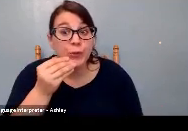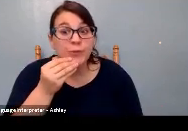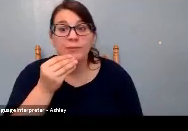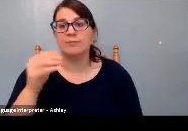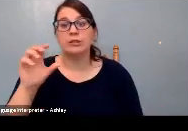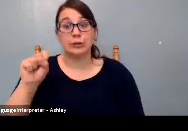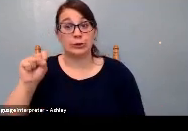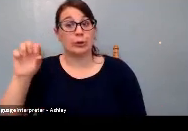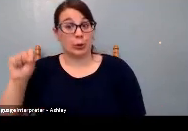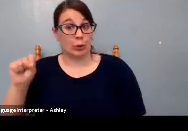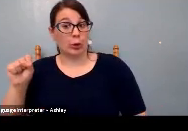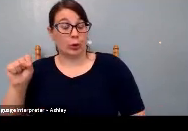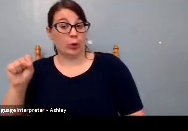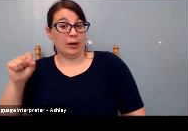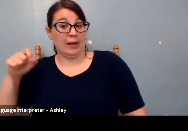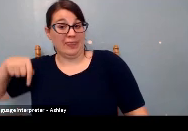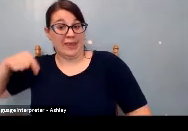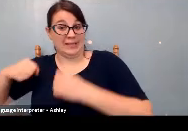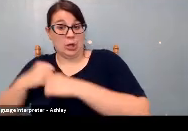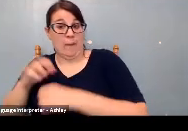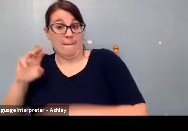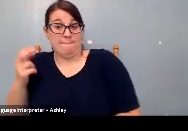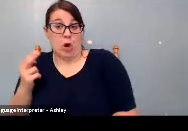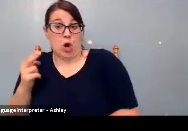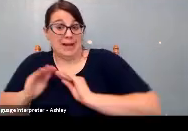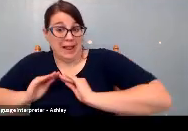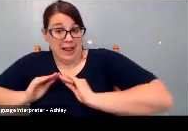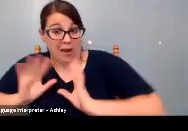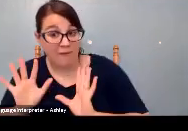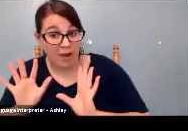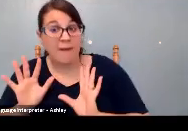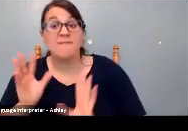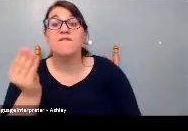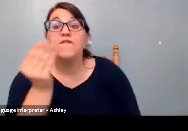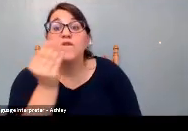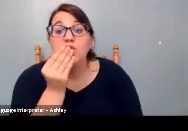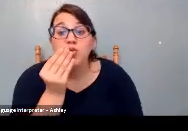Social Security in March of this year, that it actually